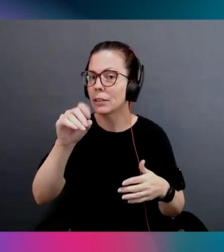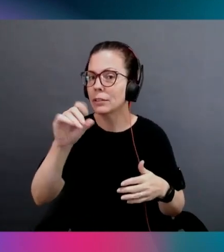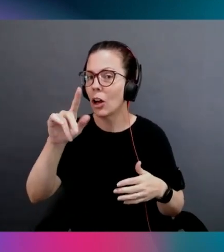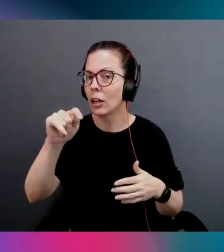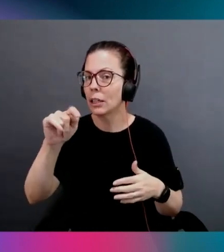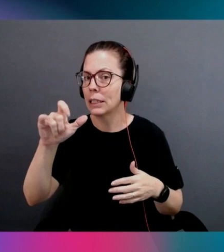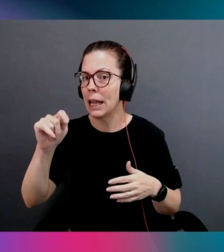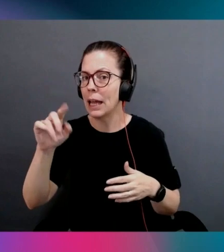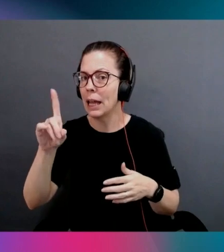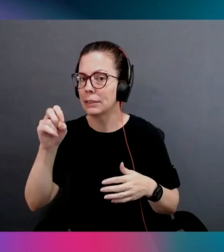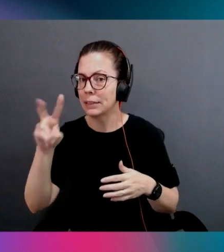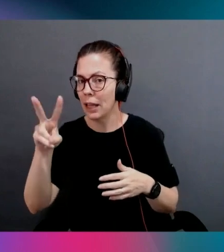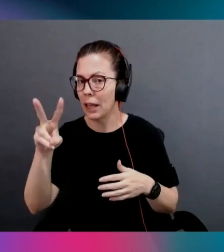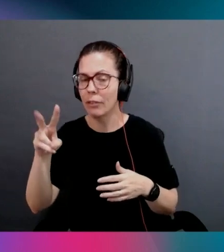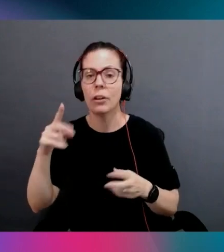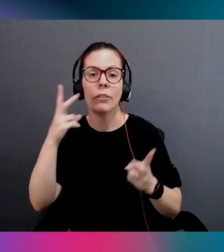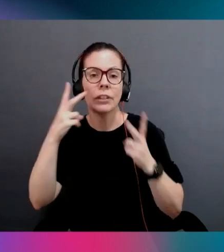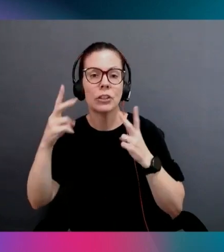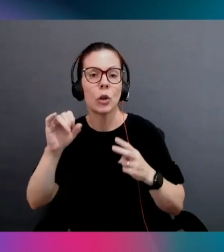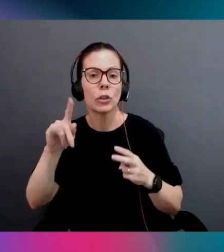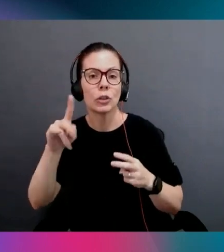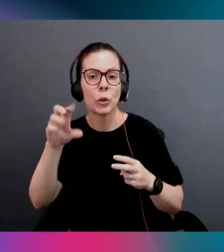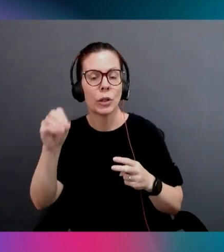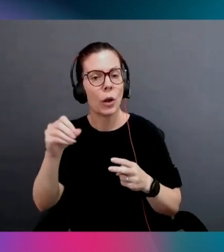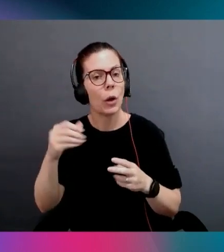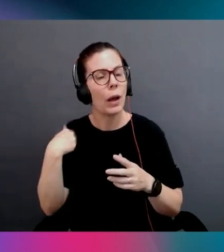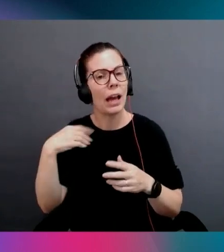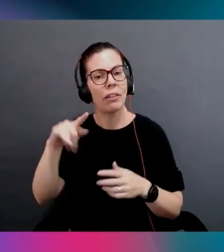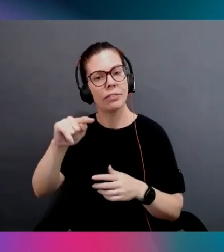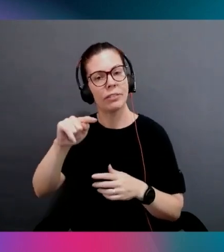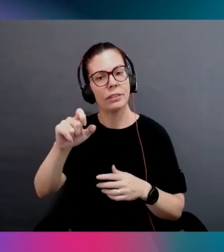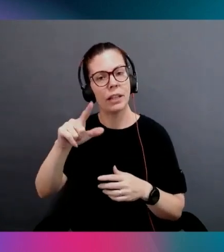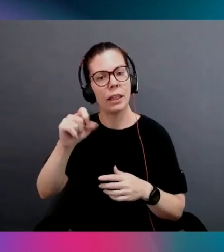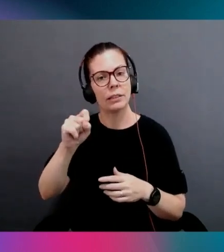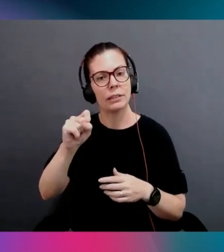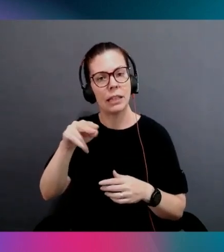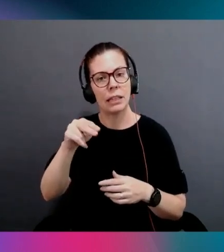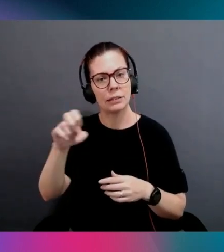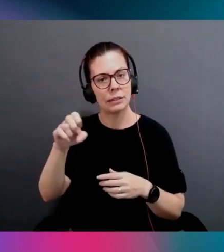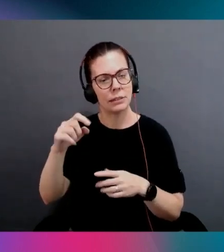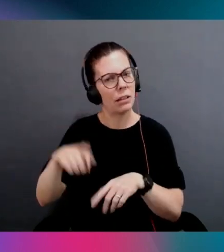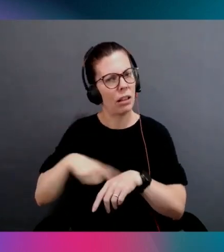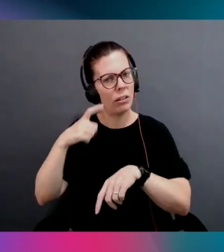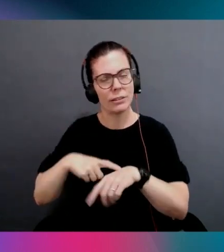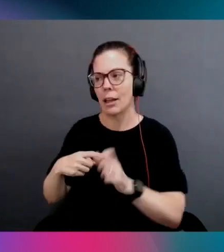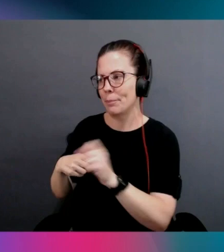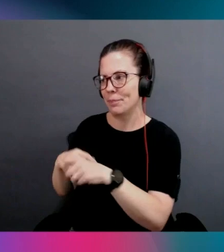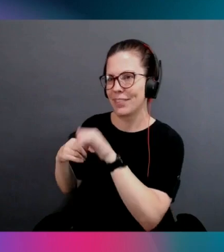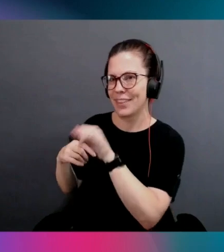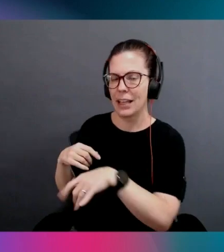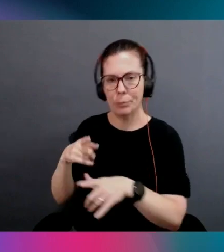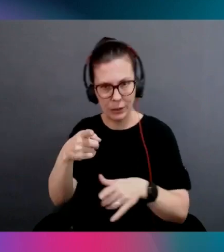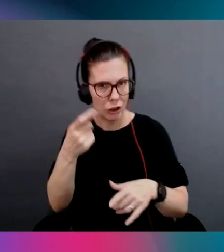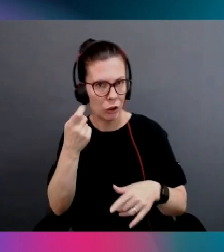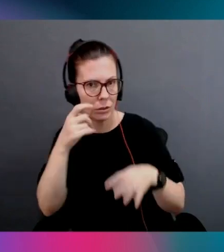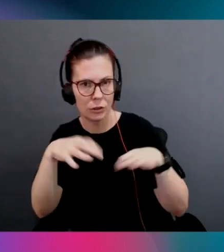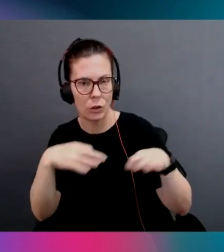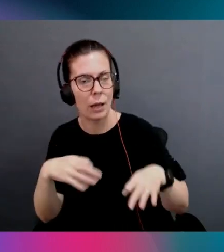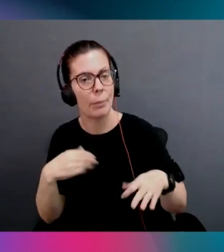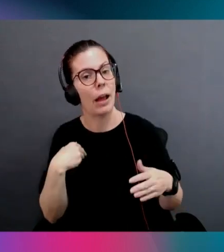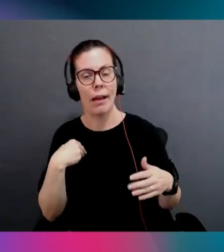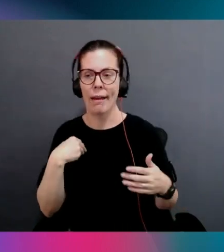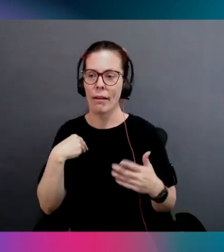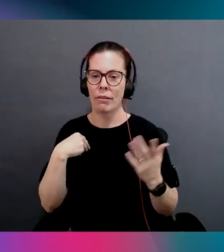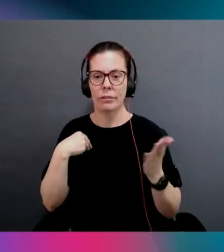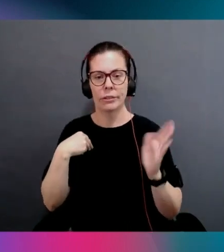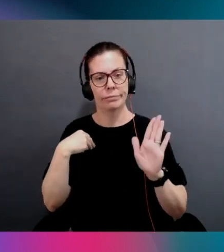Visual Studio has had IntelliSense for a long time. But it's just like you were describing, right? Yeah. I have an object,